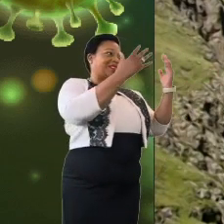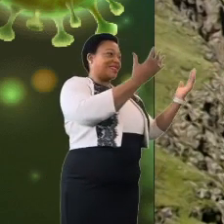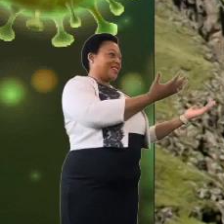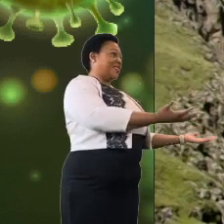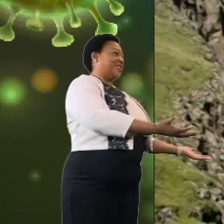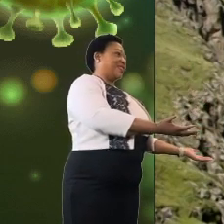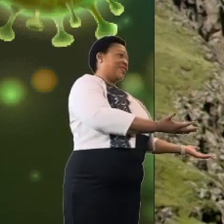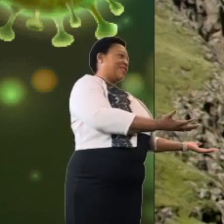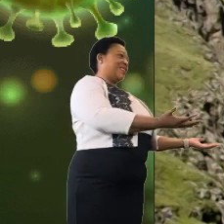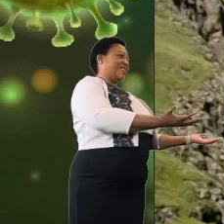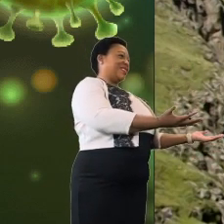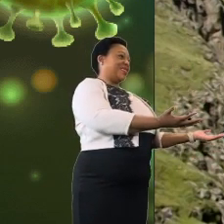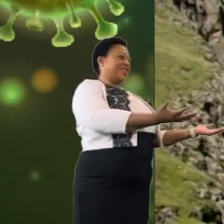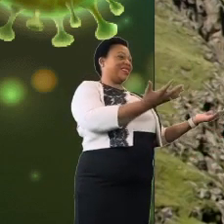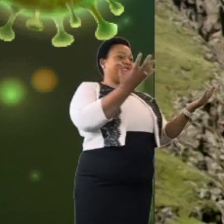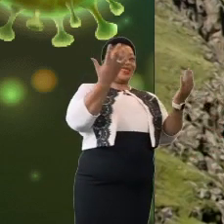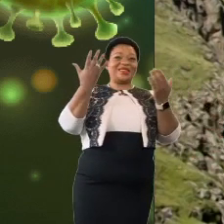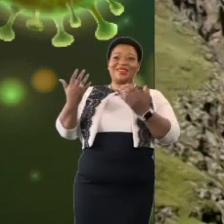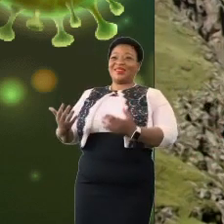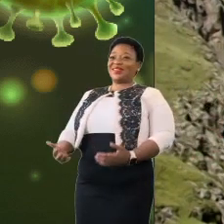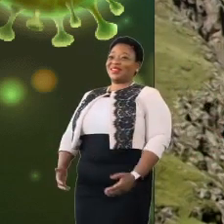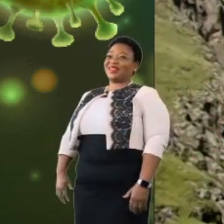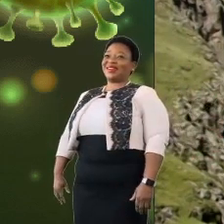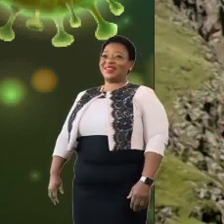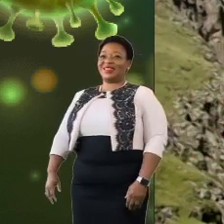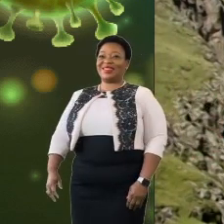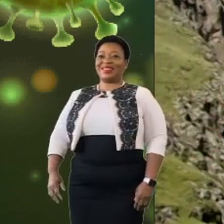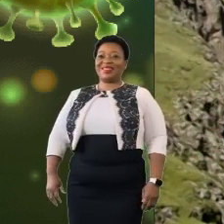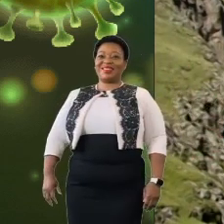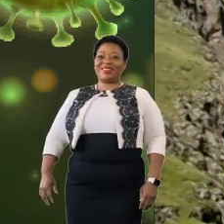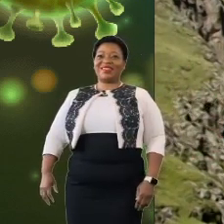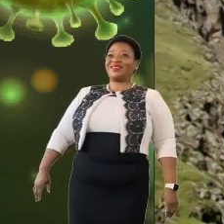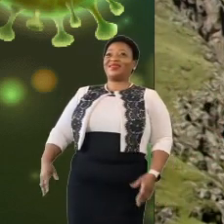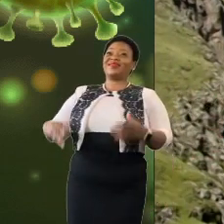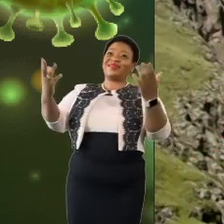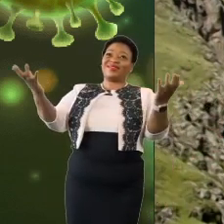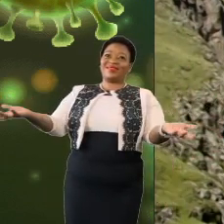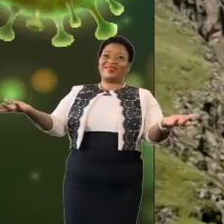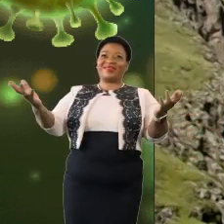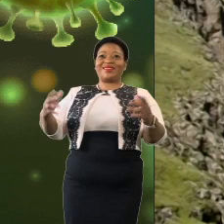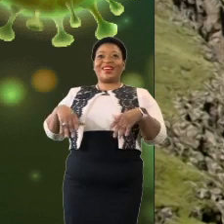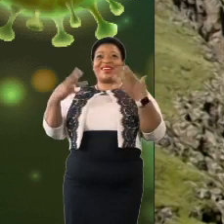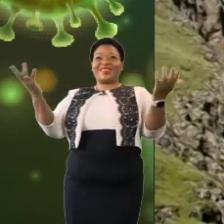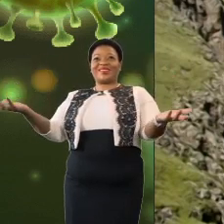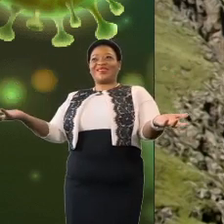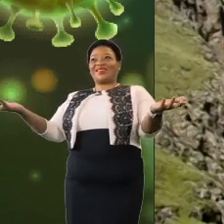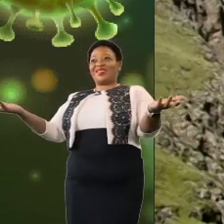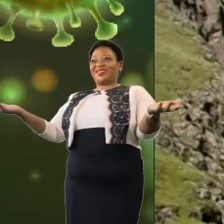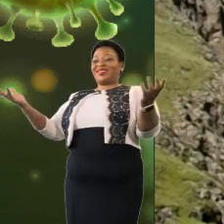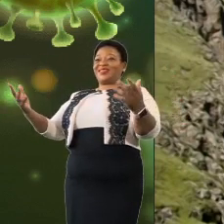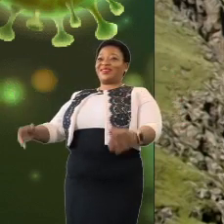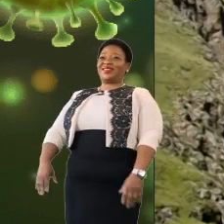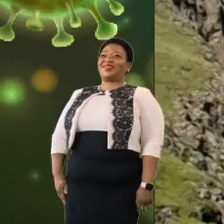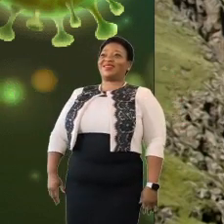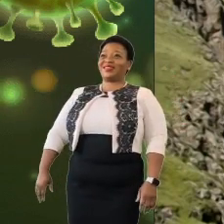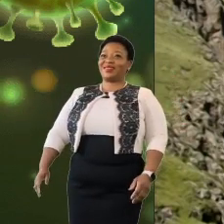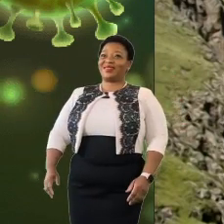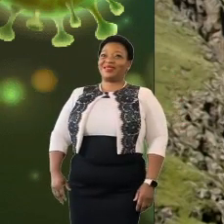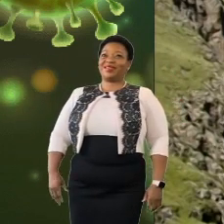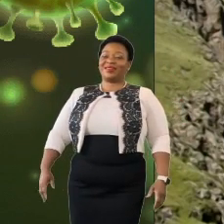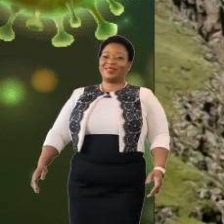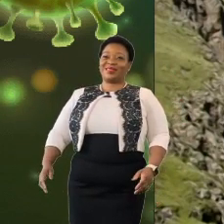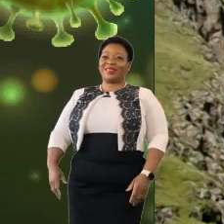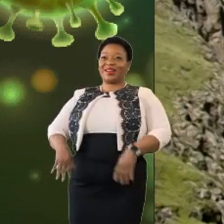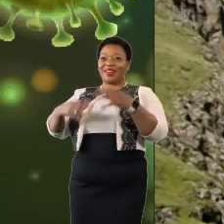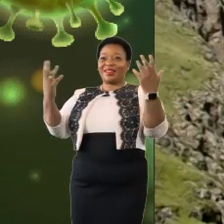let's go to you first, and you share with us exactly what the latest situation is and what guidance you can provide